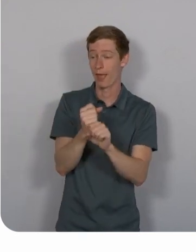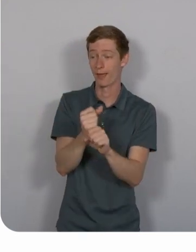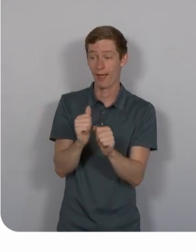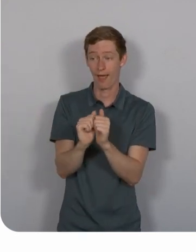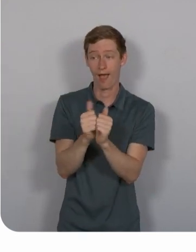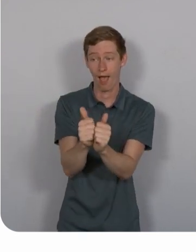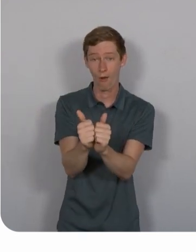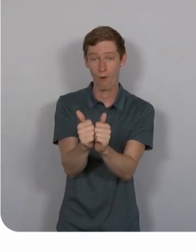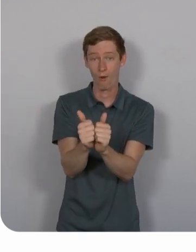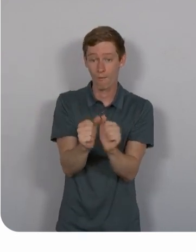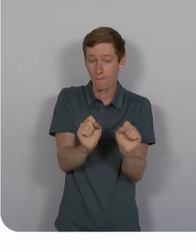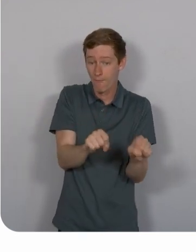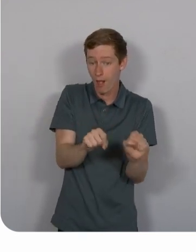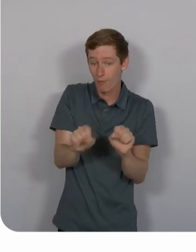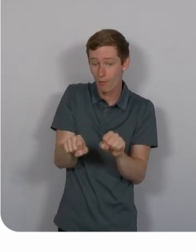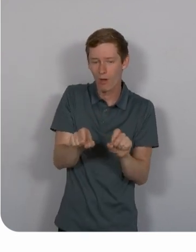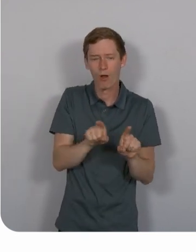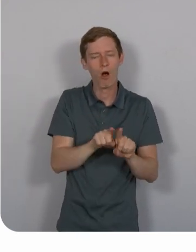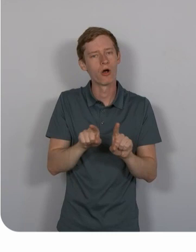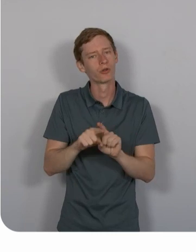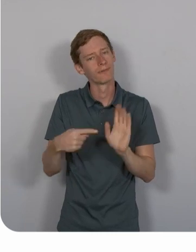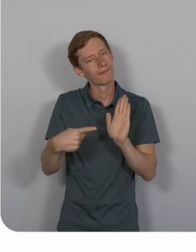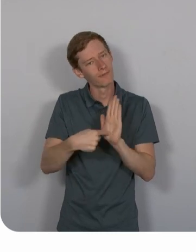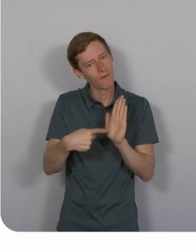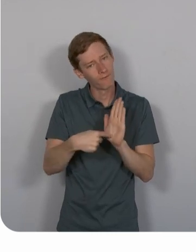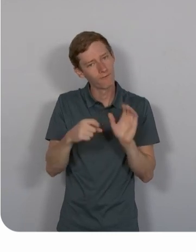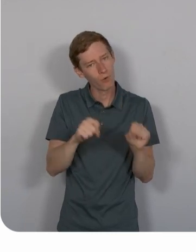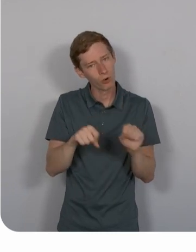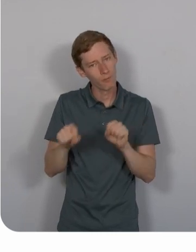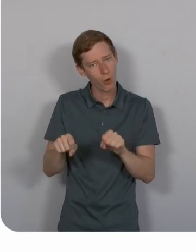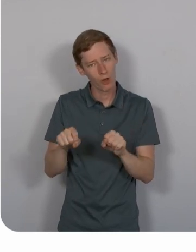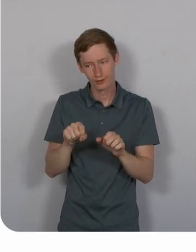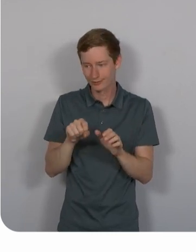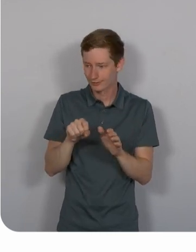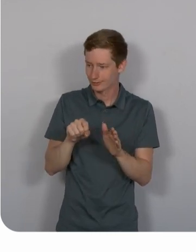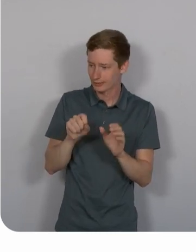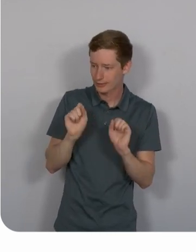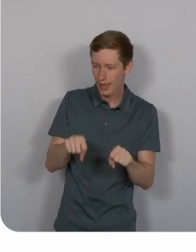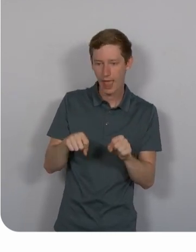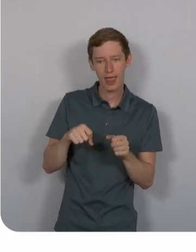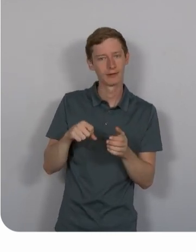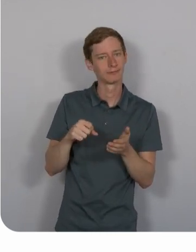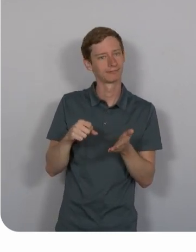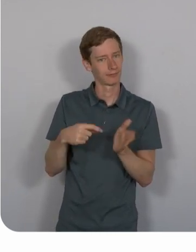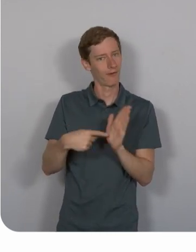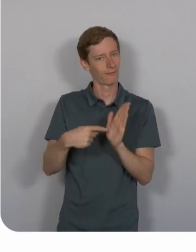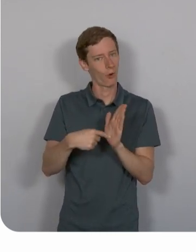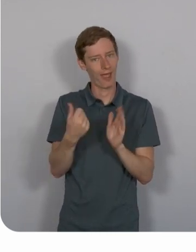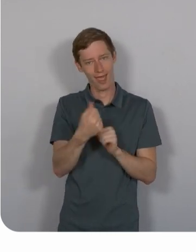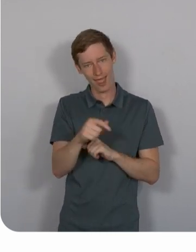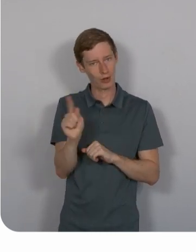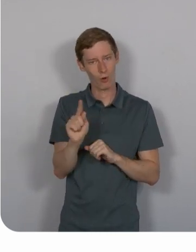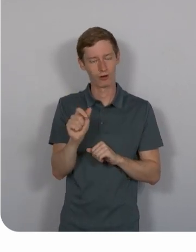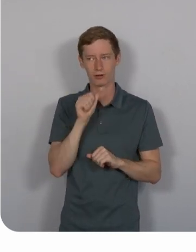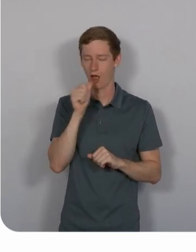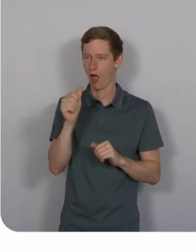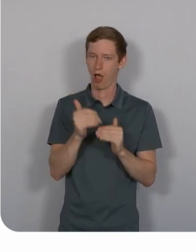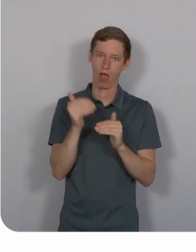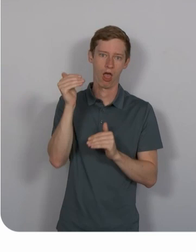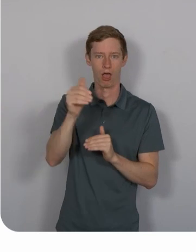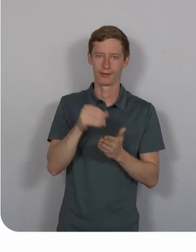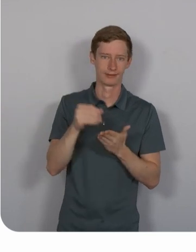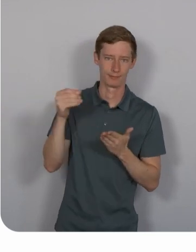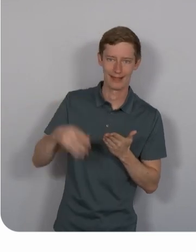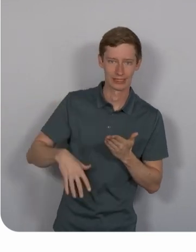have to make it so that it is affordable and accessible to everyone. And that's why we focus a lot of our innovation, not just on